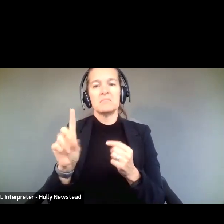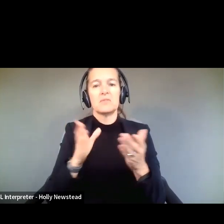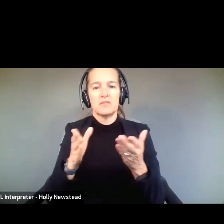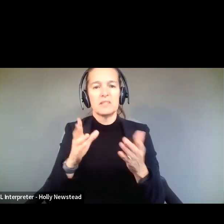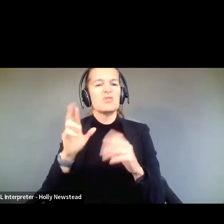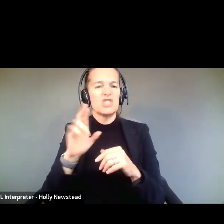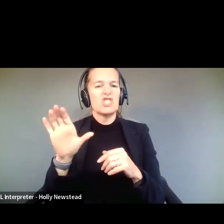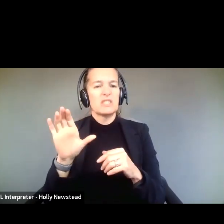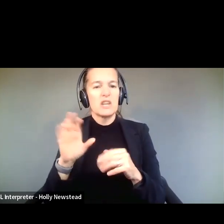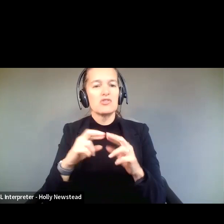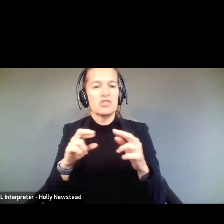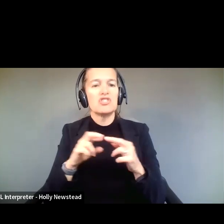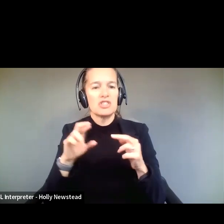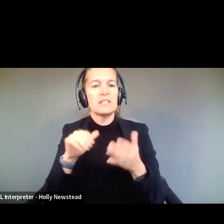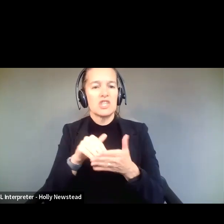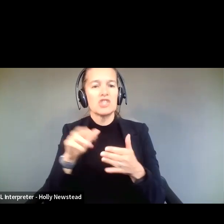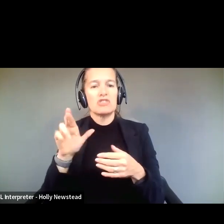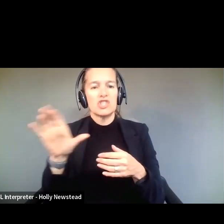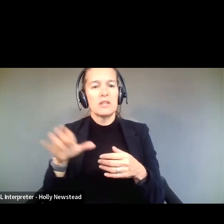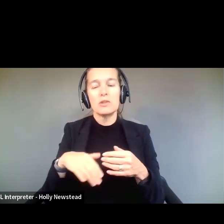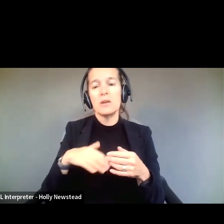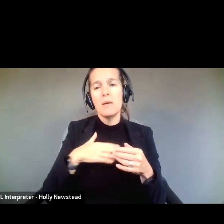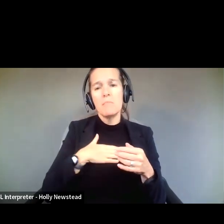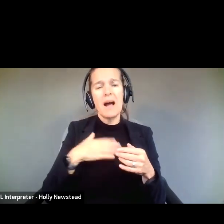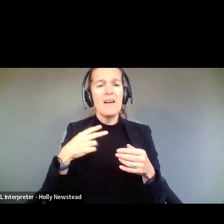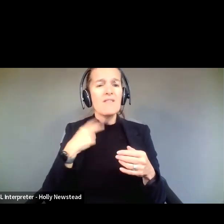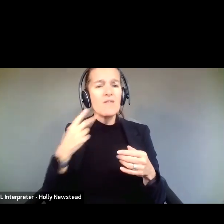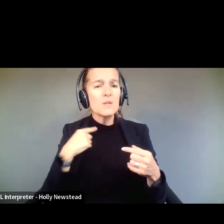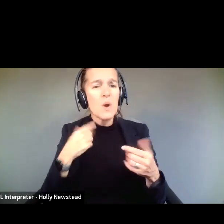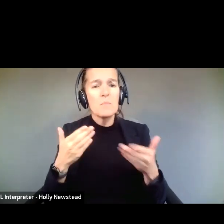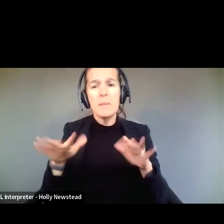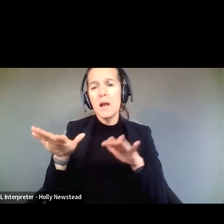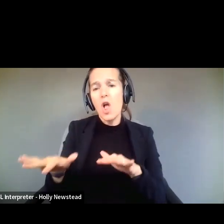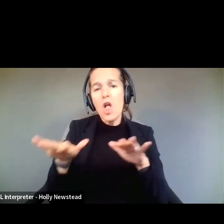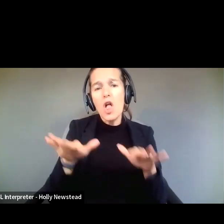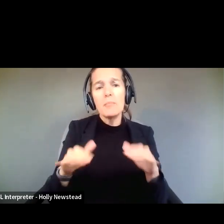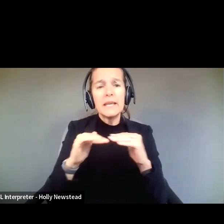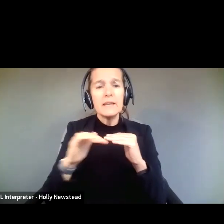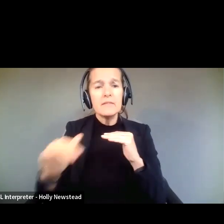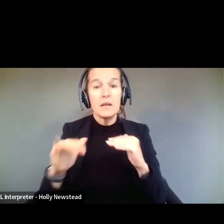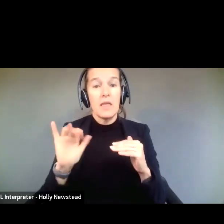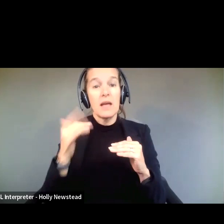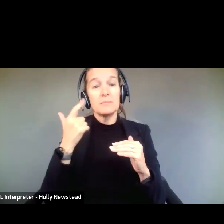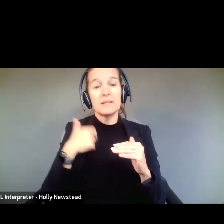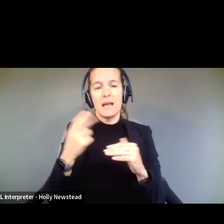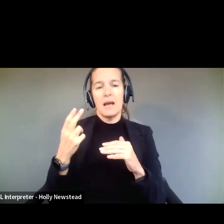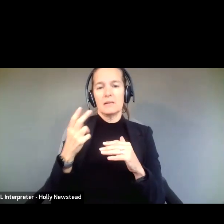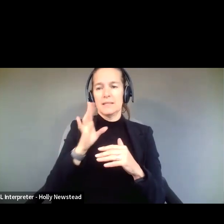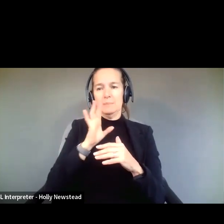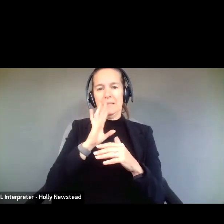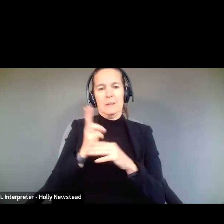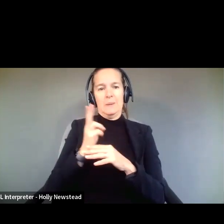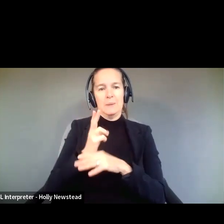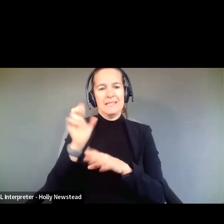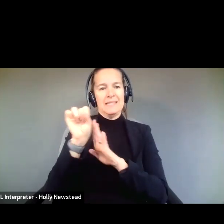My tone today may be measured, maybe calm, maybe even keel. That's because I speak state speak. But please do not let